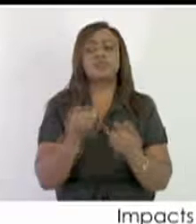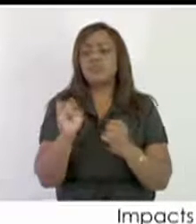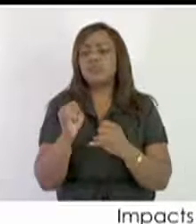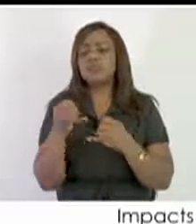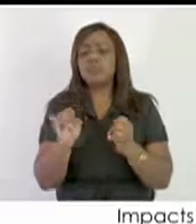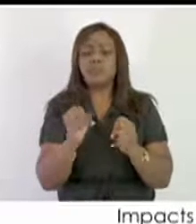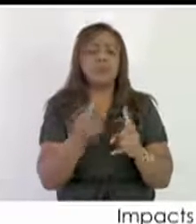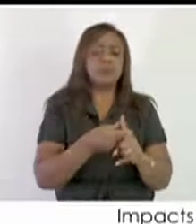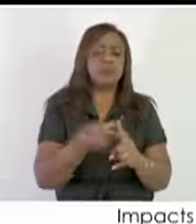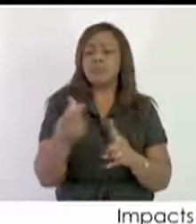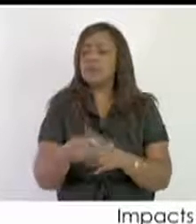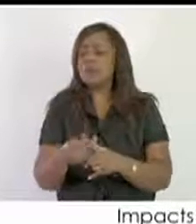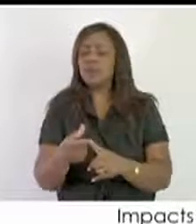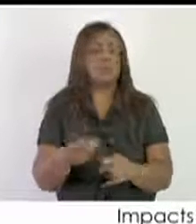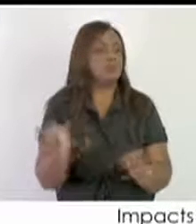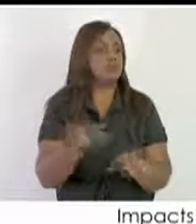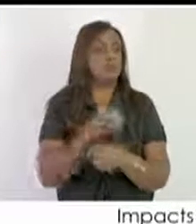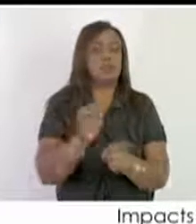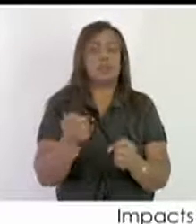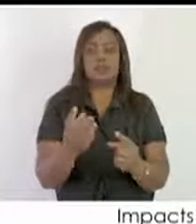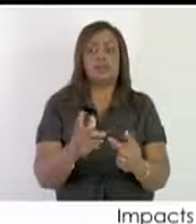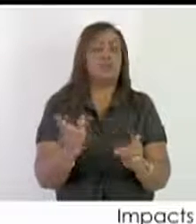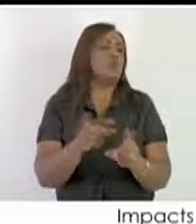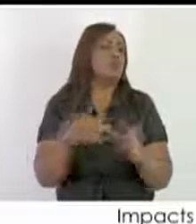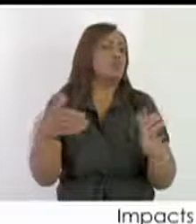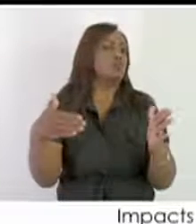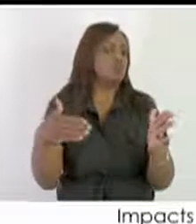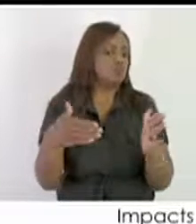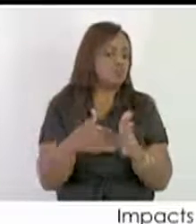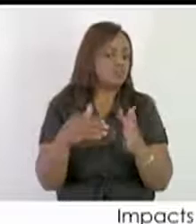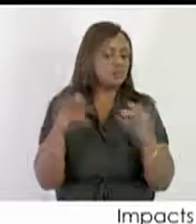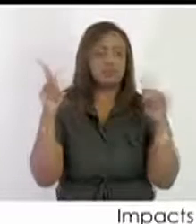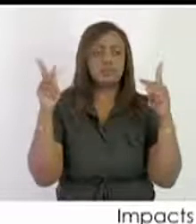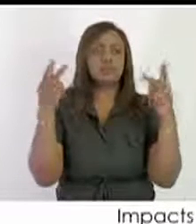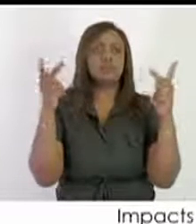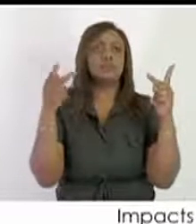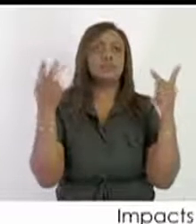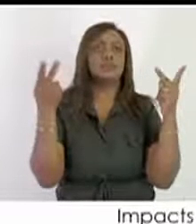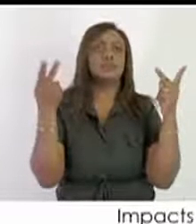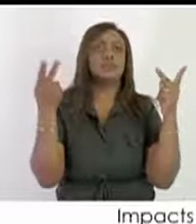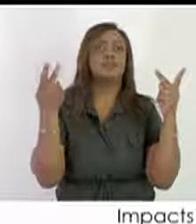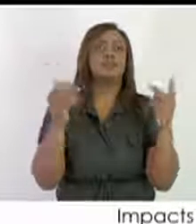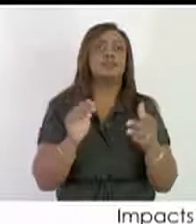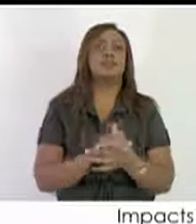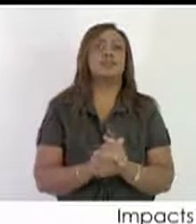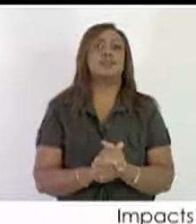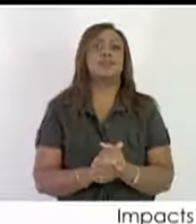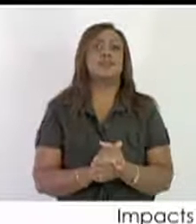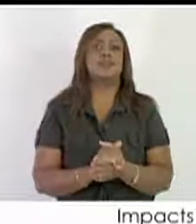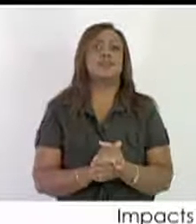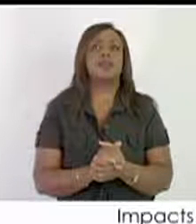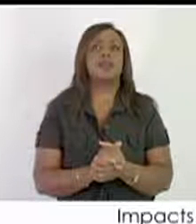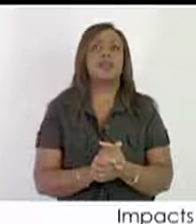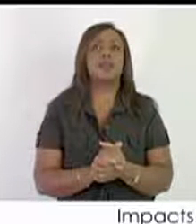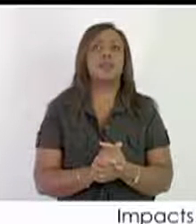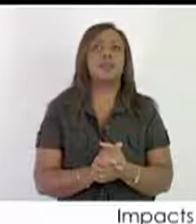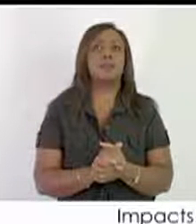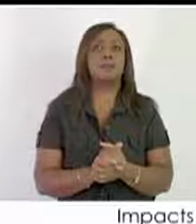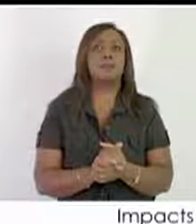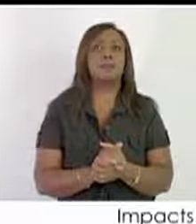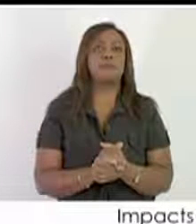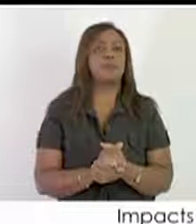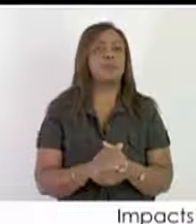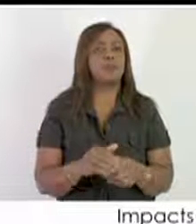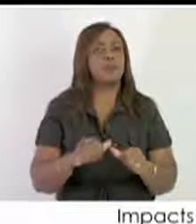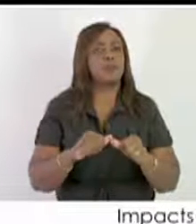each and every person to use a condom. At the end of the day, you might just end up having unprotected sexual intercourse. And then that's really, really risky. Let's